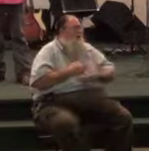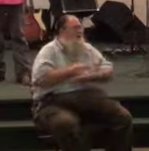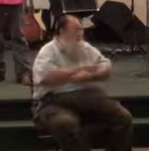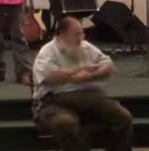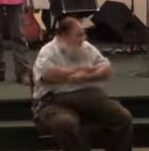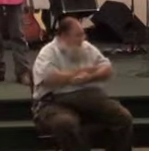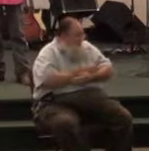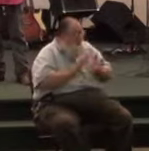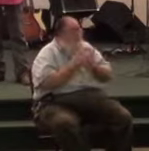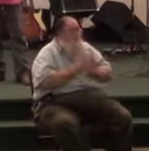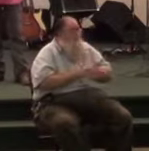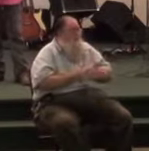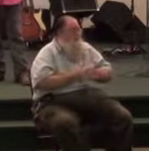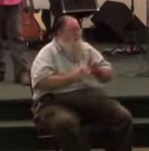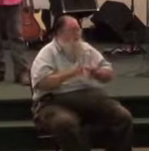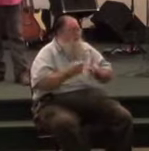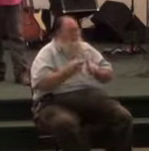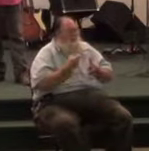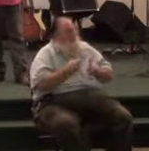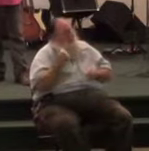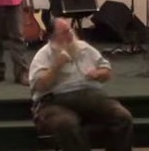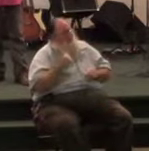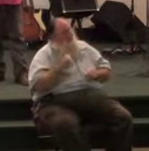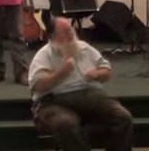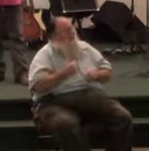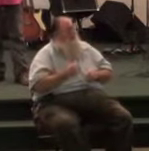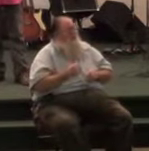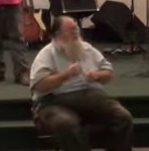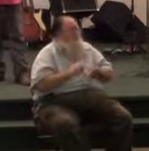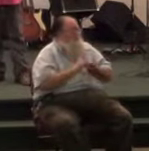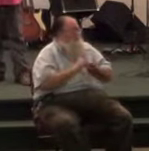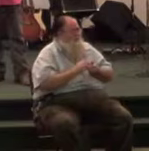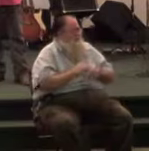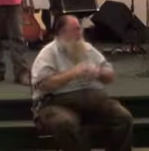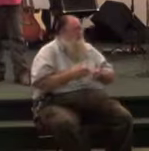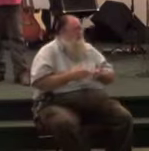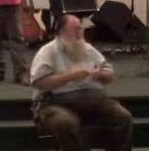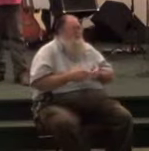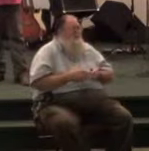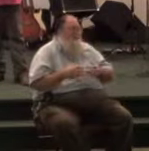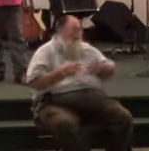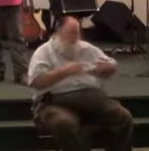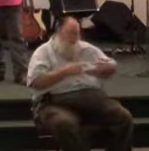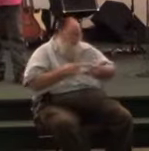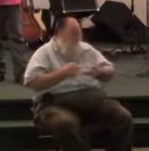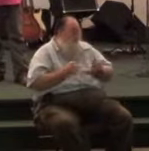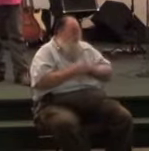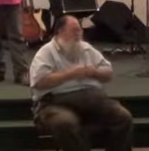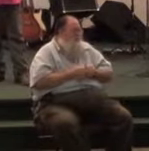and denominations, and they're struggling with the law and legalism that man placed on them.